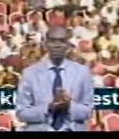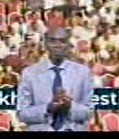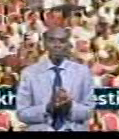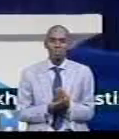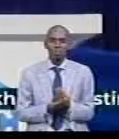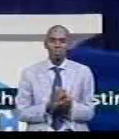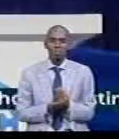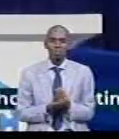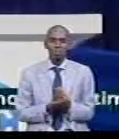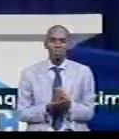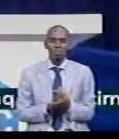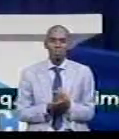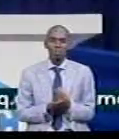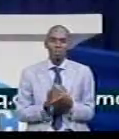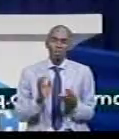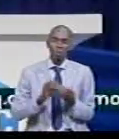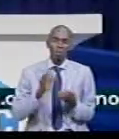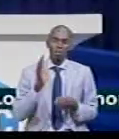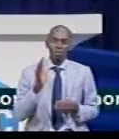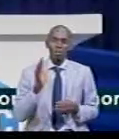More testimonies.